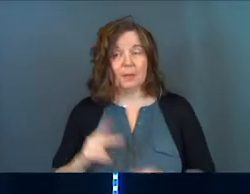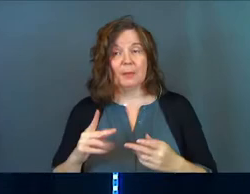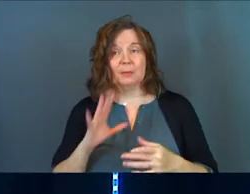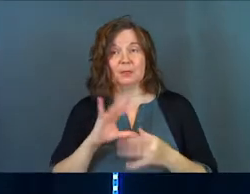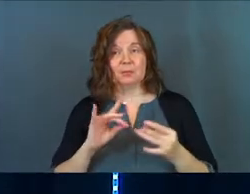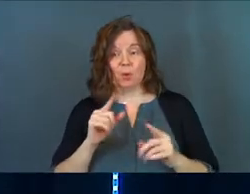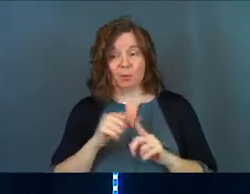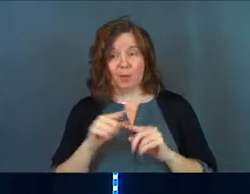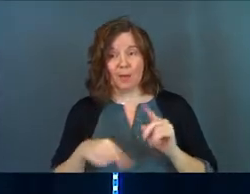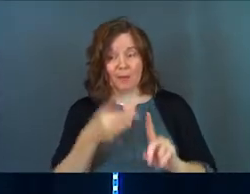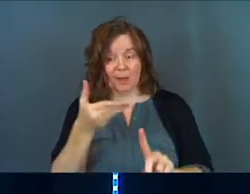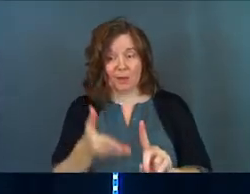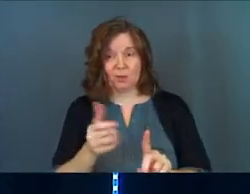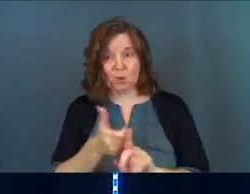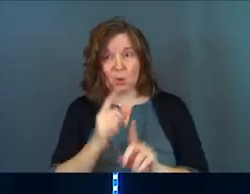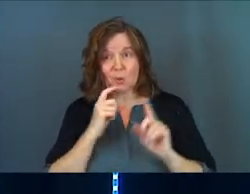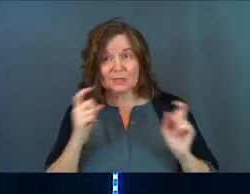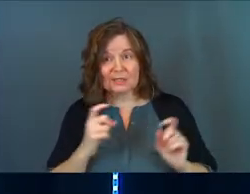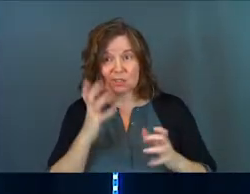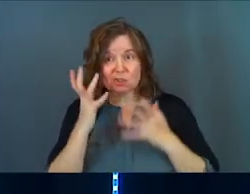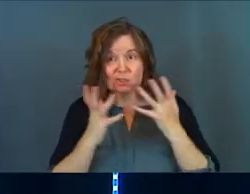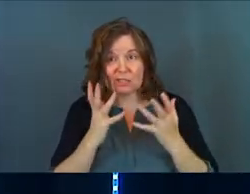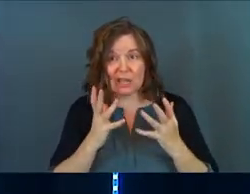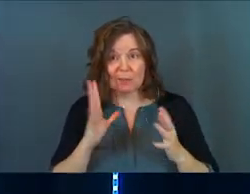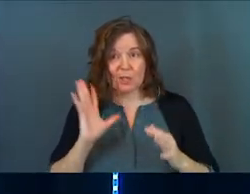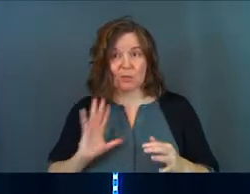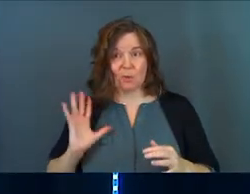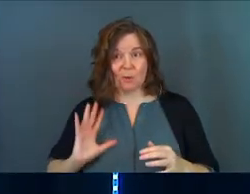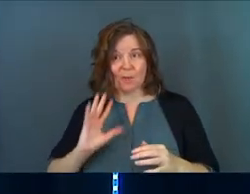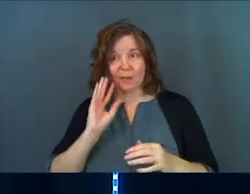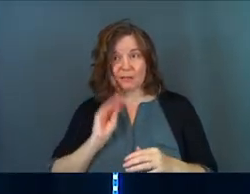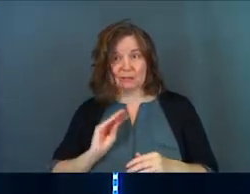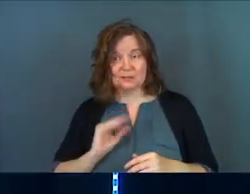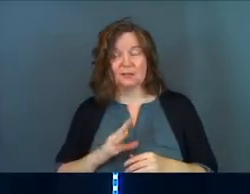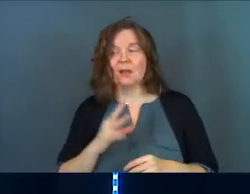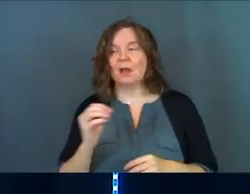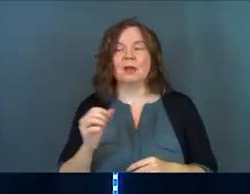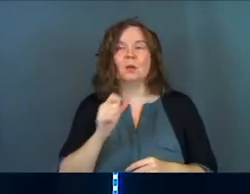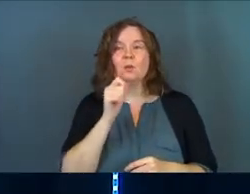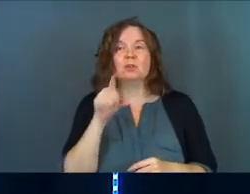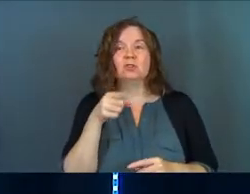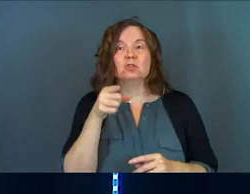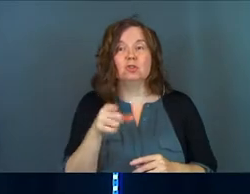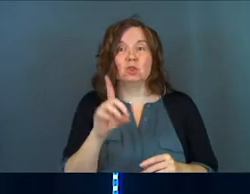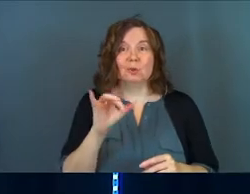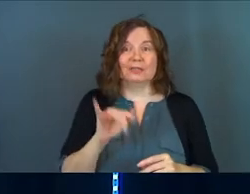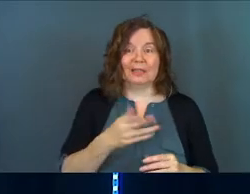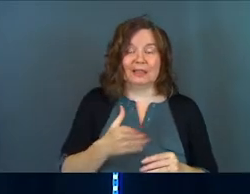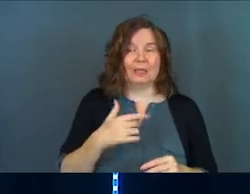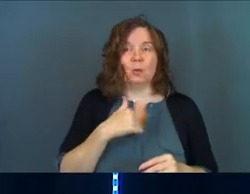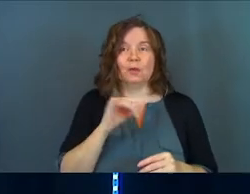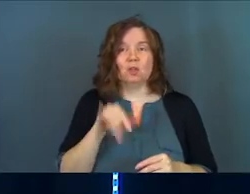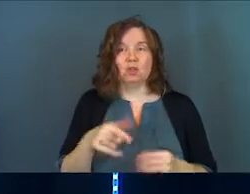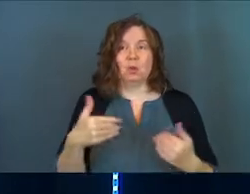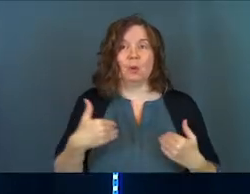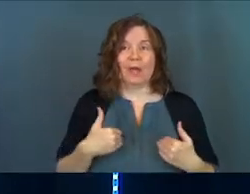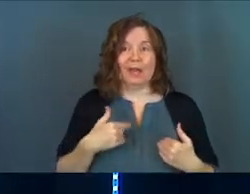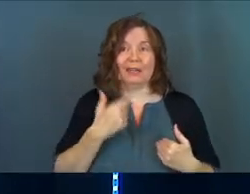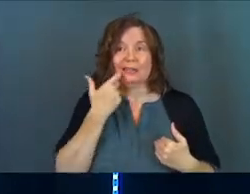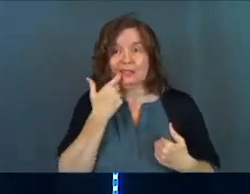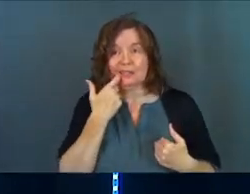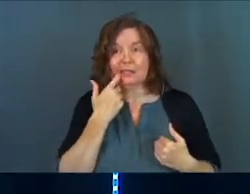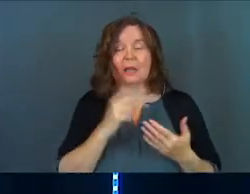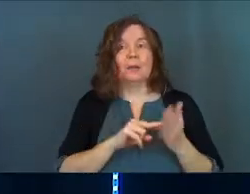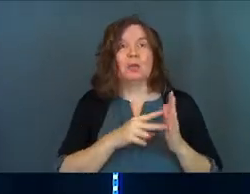People spoke words over you about your sin and your shame and your past. And it wasn't just you did this thing. It wasn't just that you had an